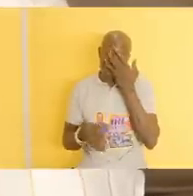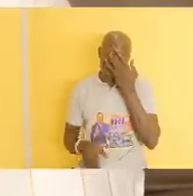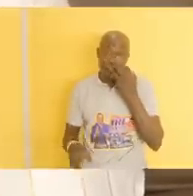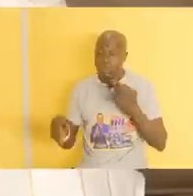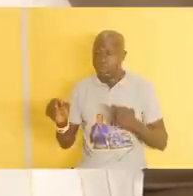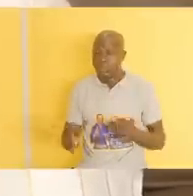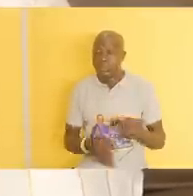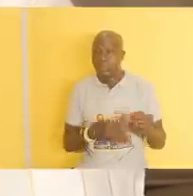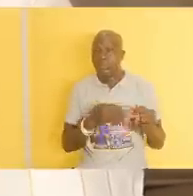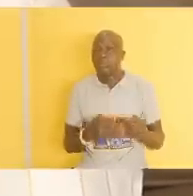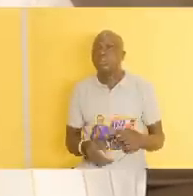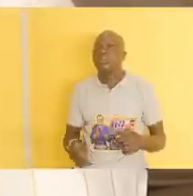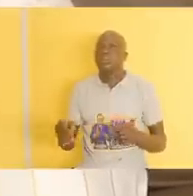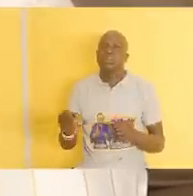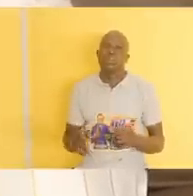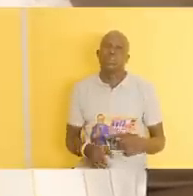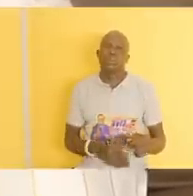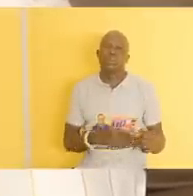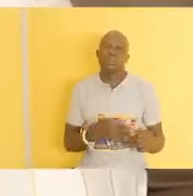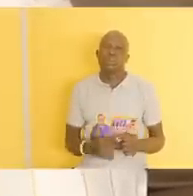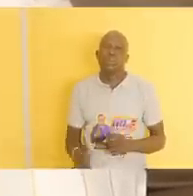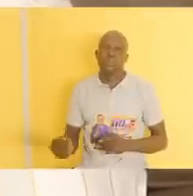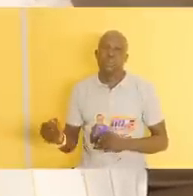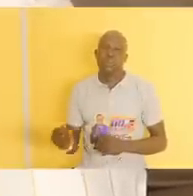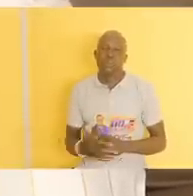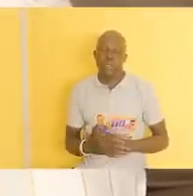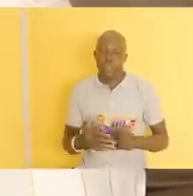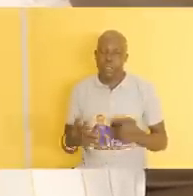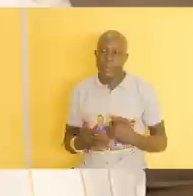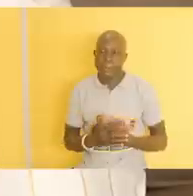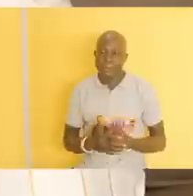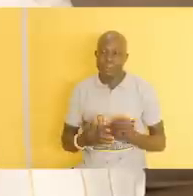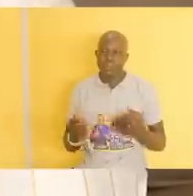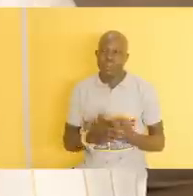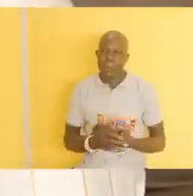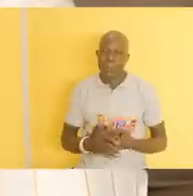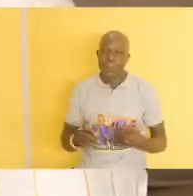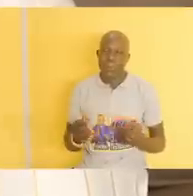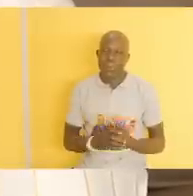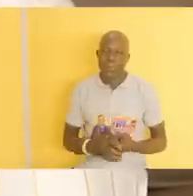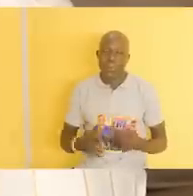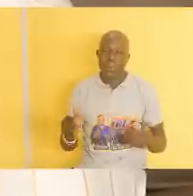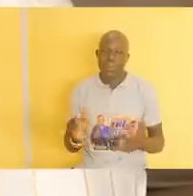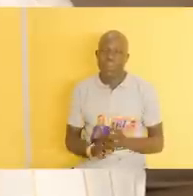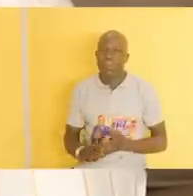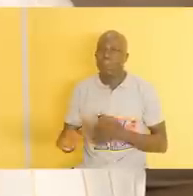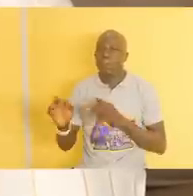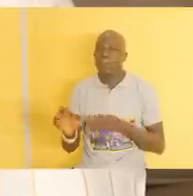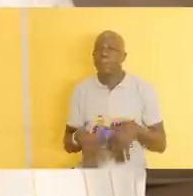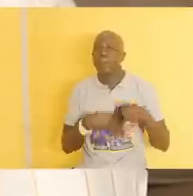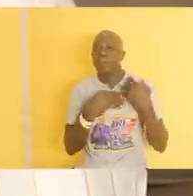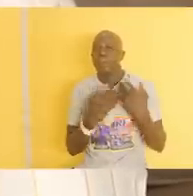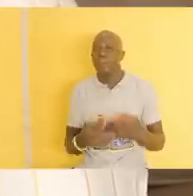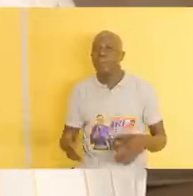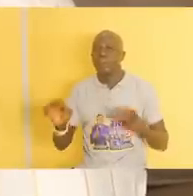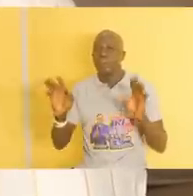shall go the Jew. I'm a fairy Jesu, Kima what you